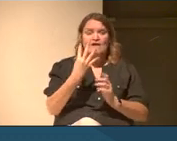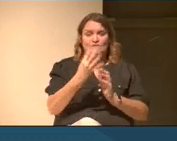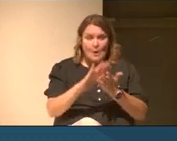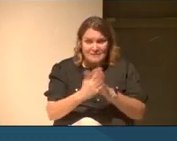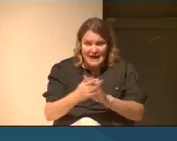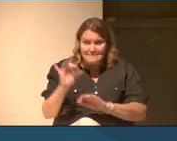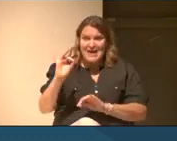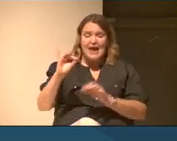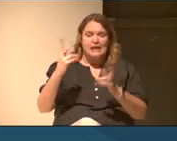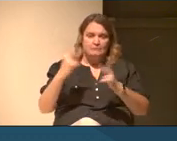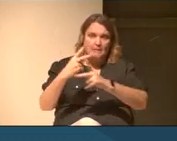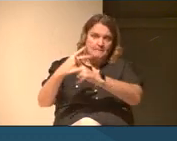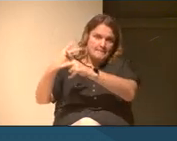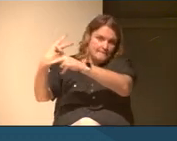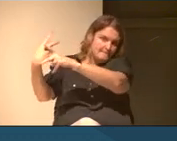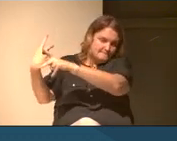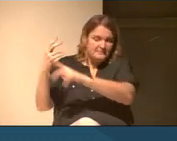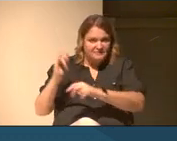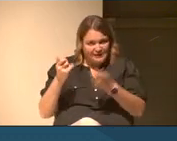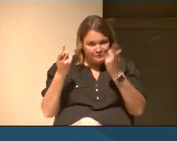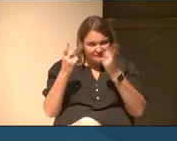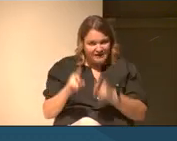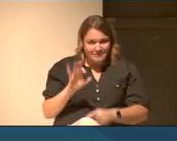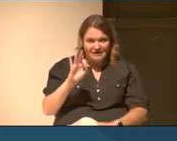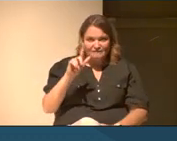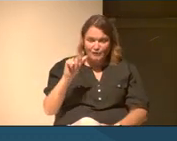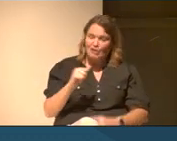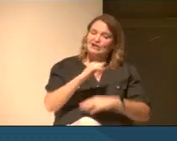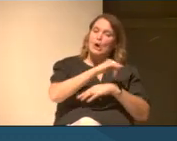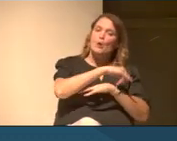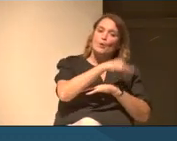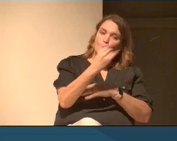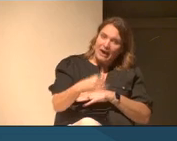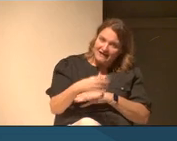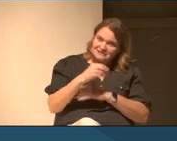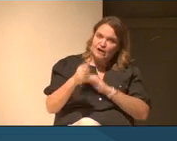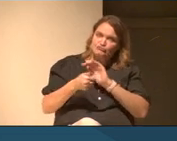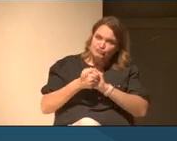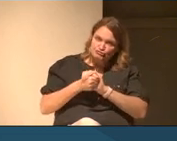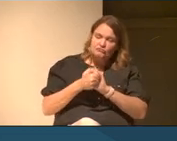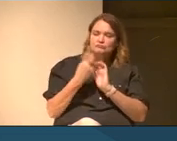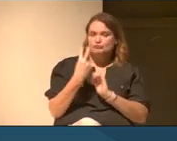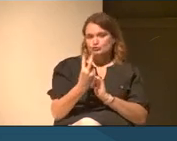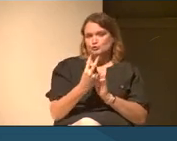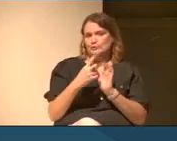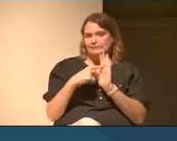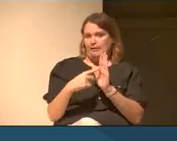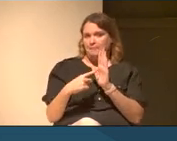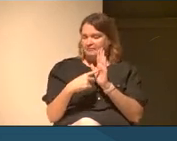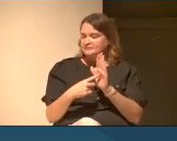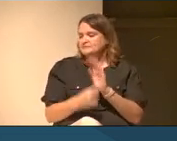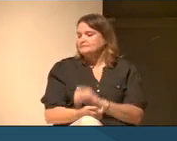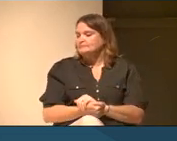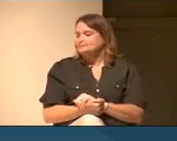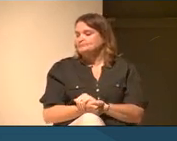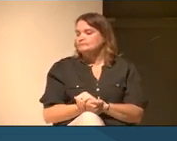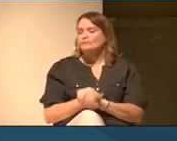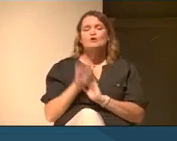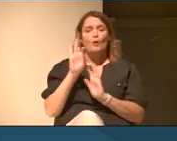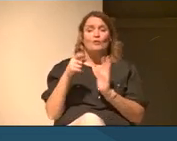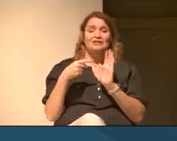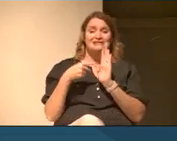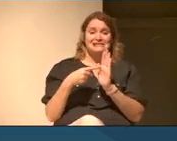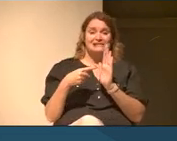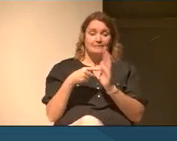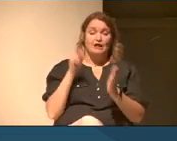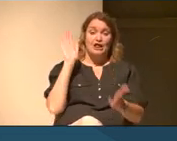turtles are doing all over Florida. And these are, whales and turtles are just two examples. Now, sometimes those are examples where essentially we just stopped